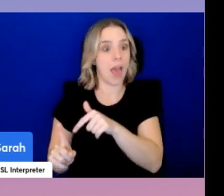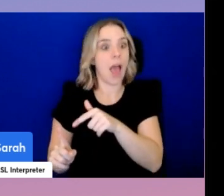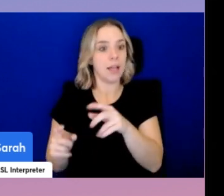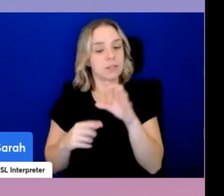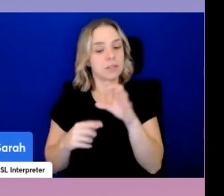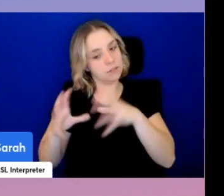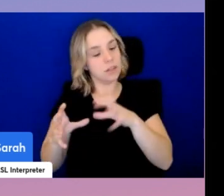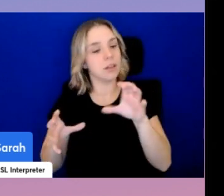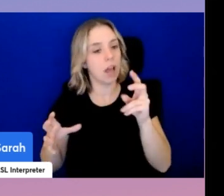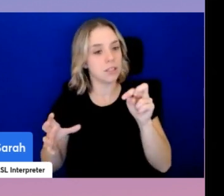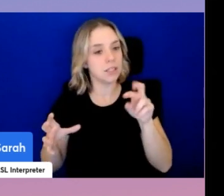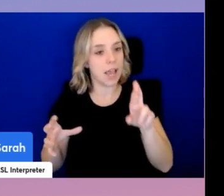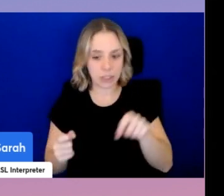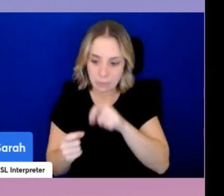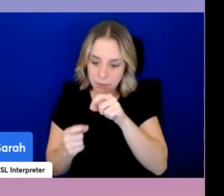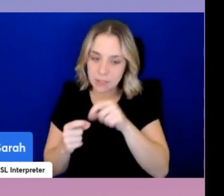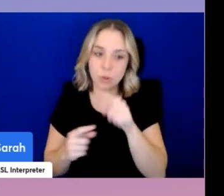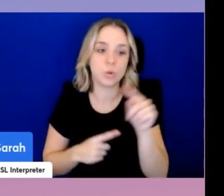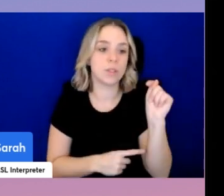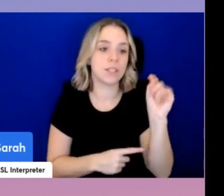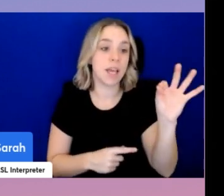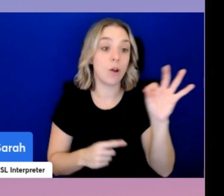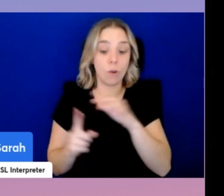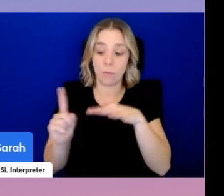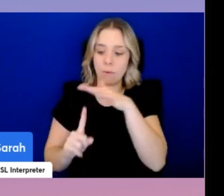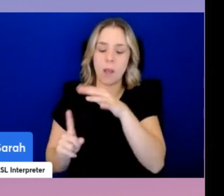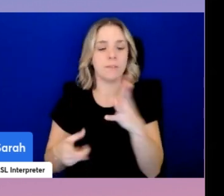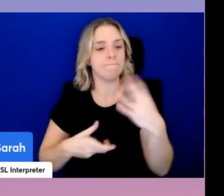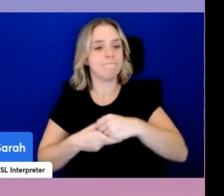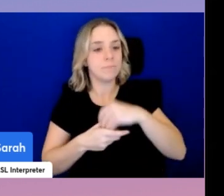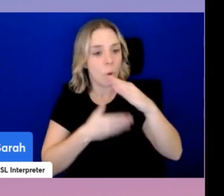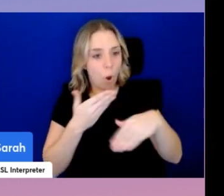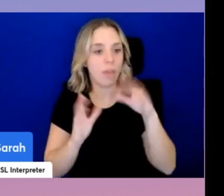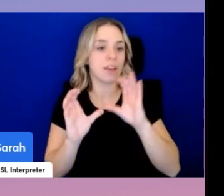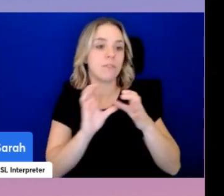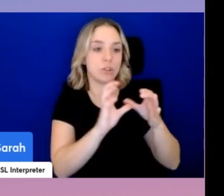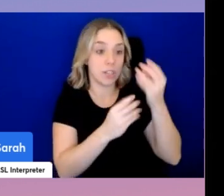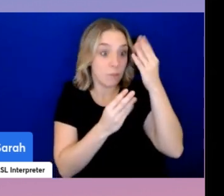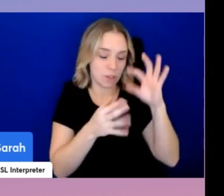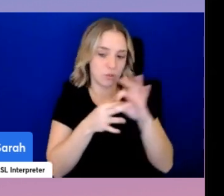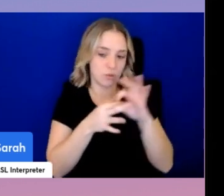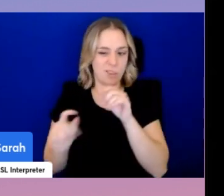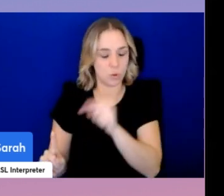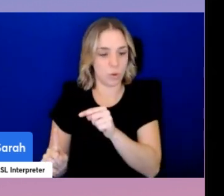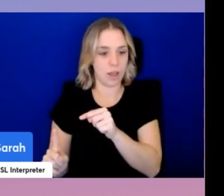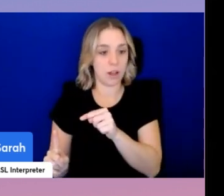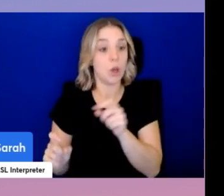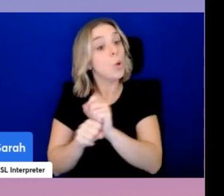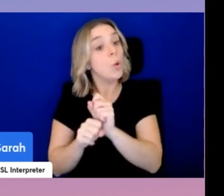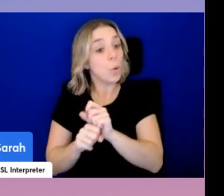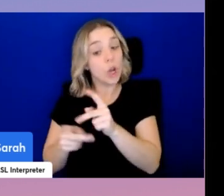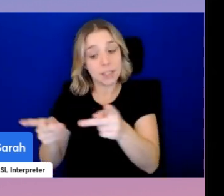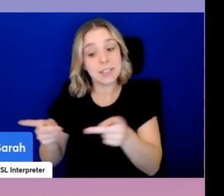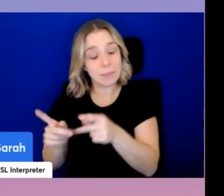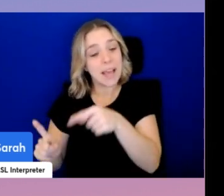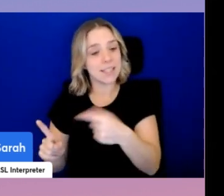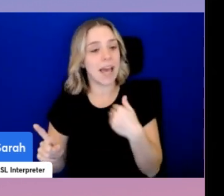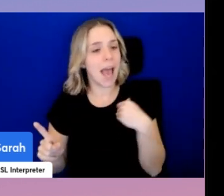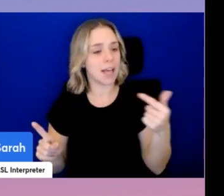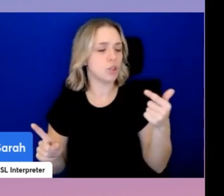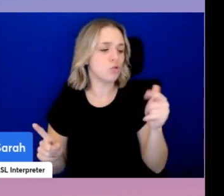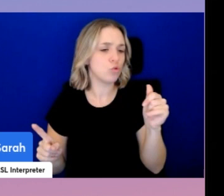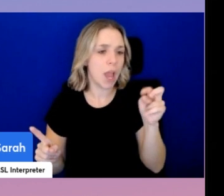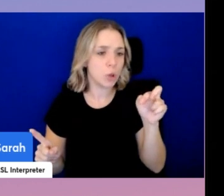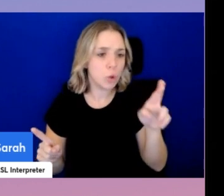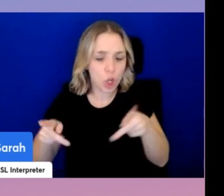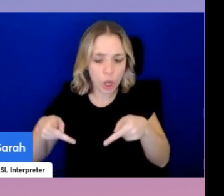Terraform environment and contains all of the configuration information related to it. Workspaces have granular permissions that can allow or